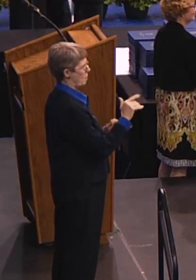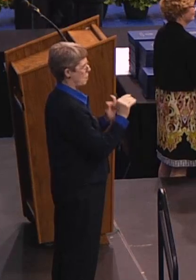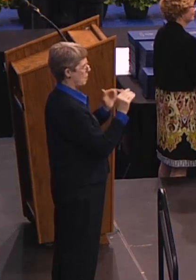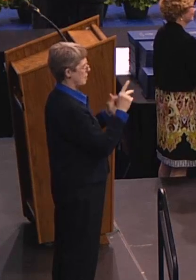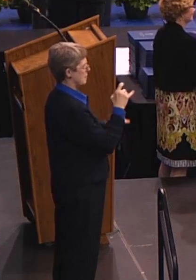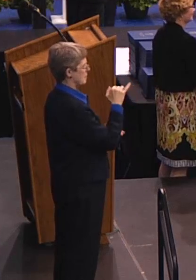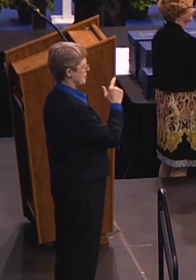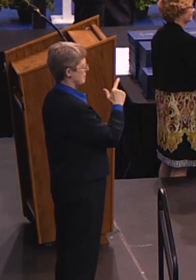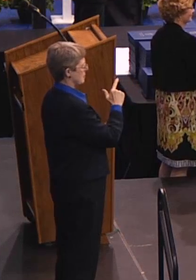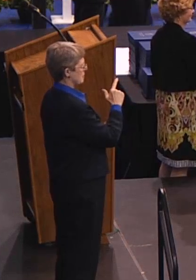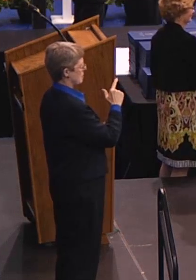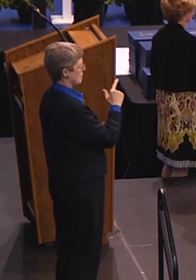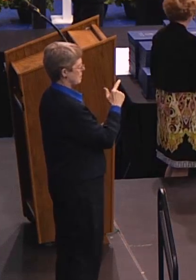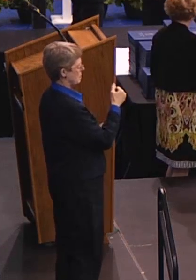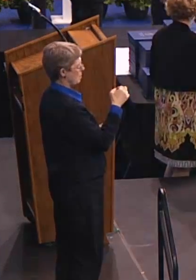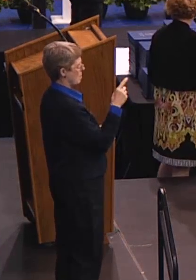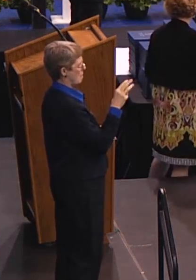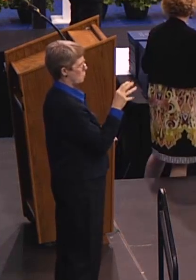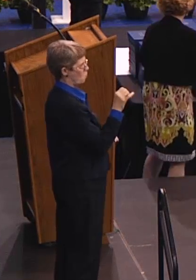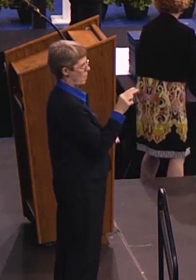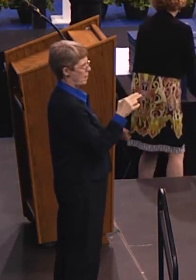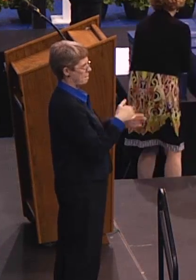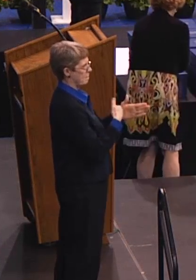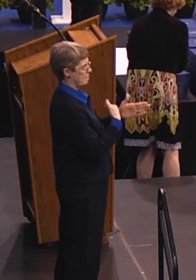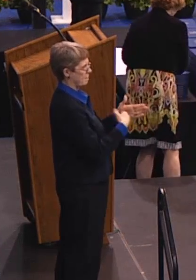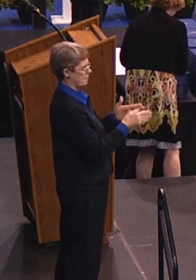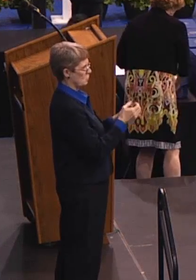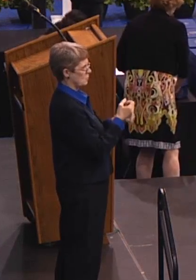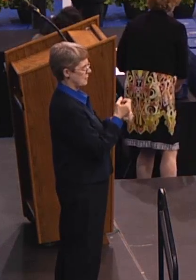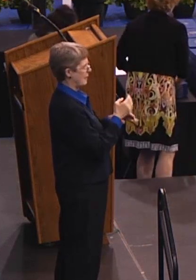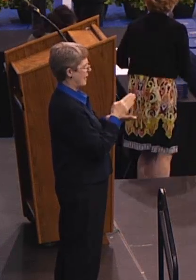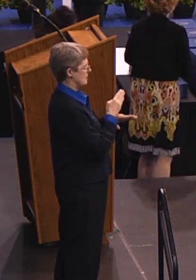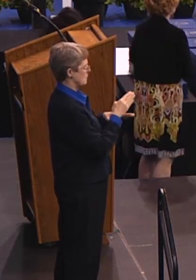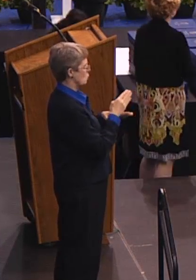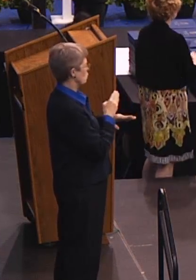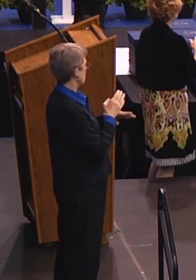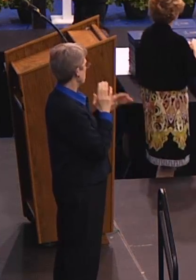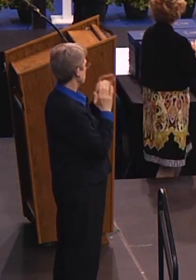Daniel Adrian Godwin, music industry communication.